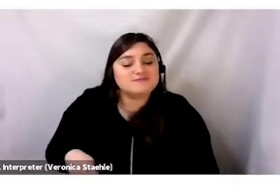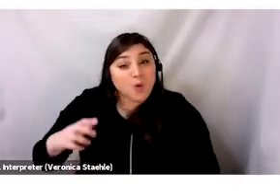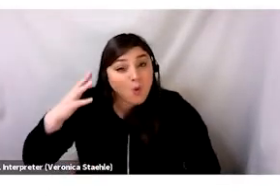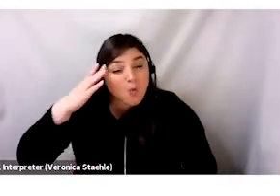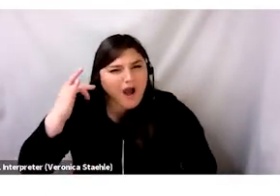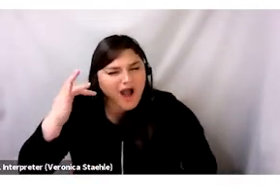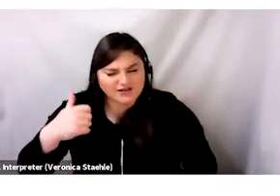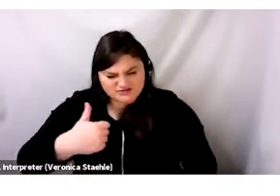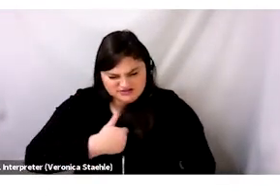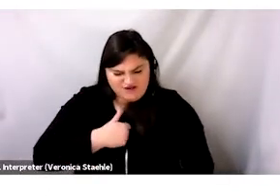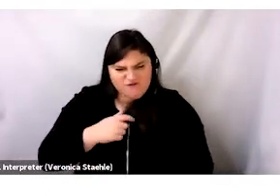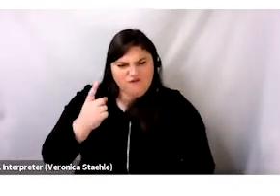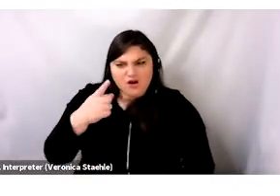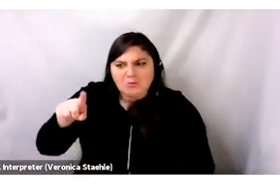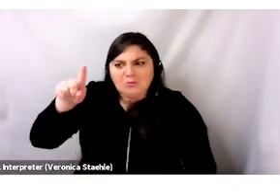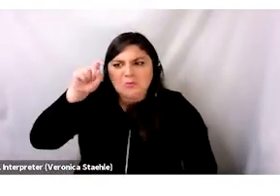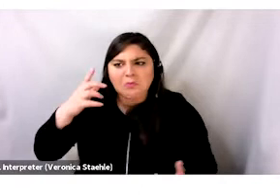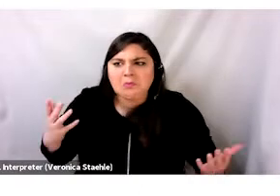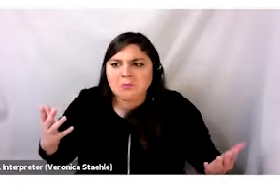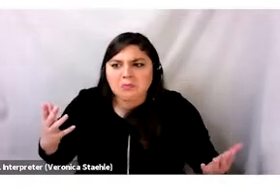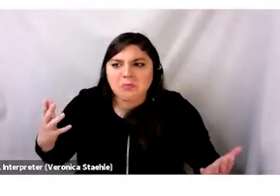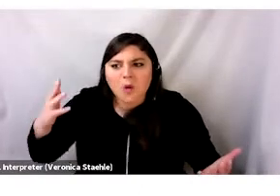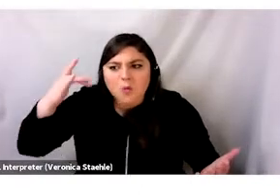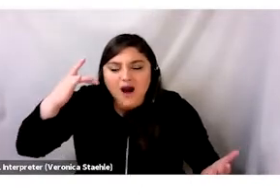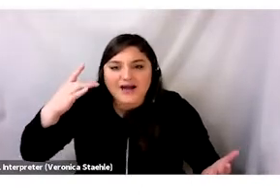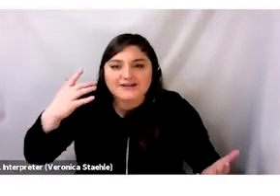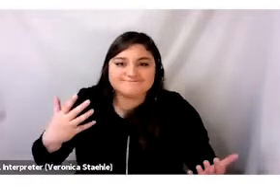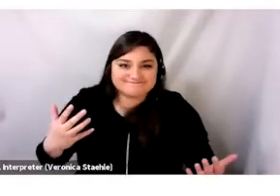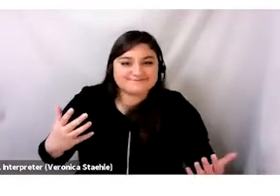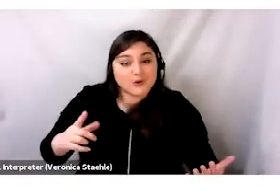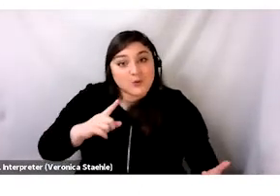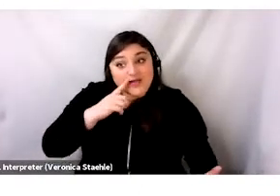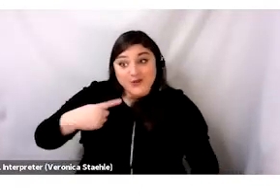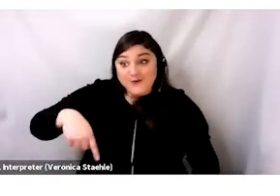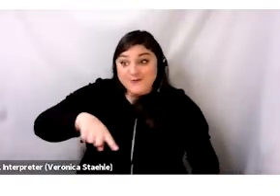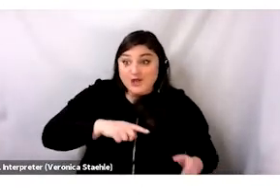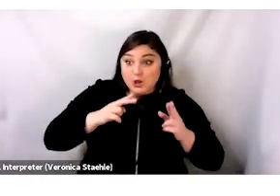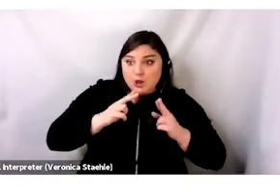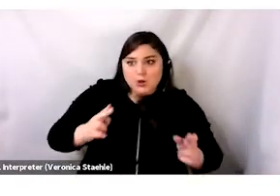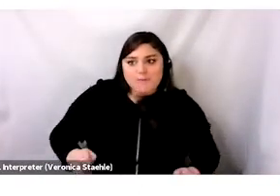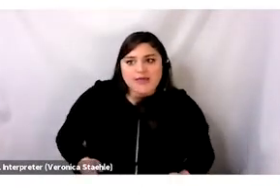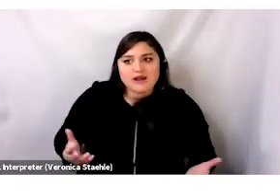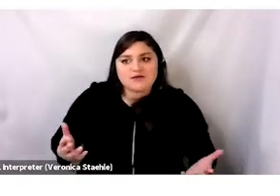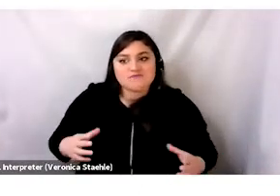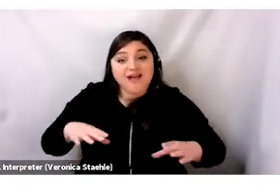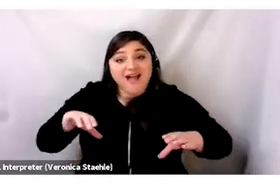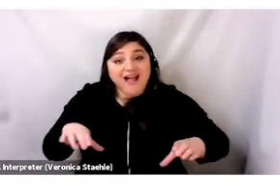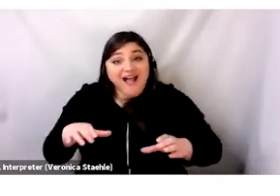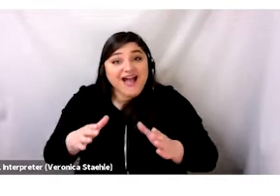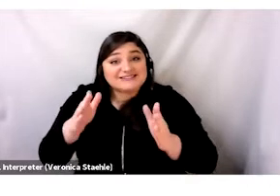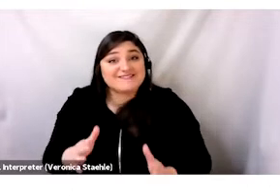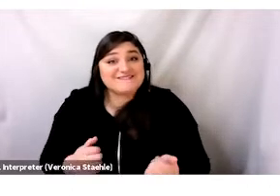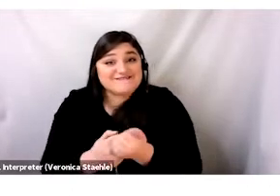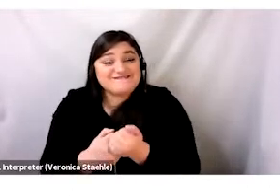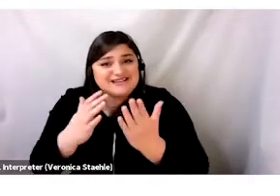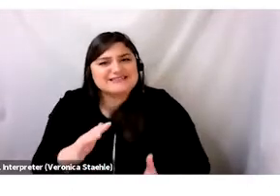and activists are not immune to the forces of oppression that shape our society. We live within this